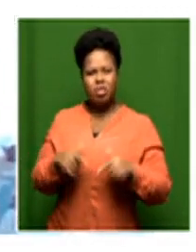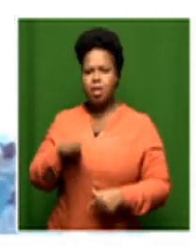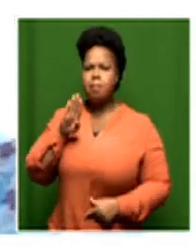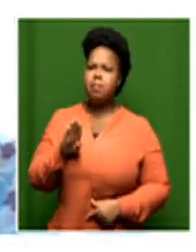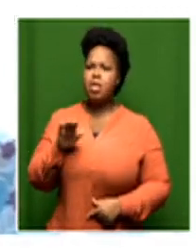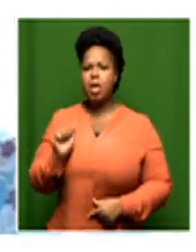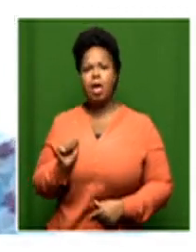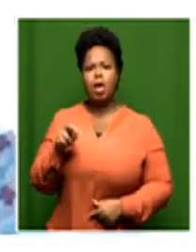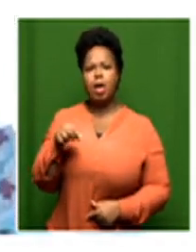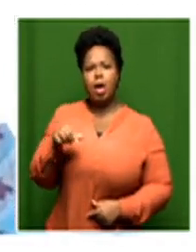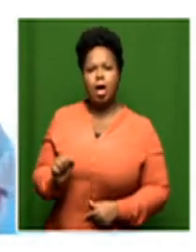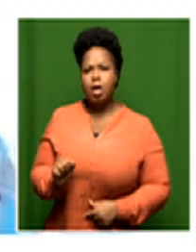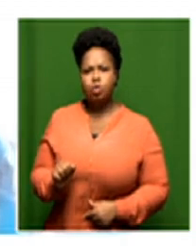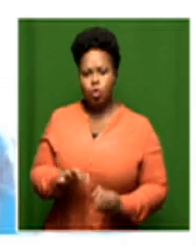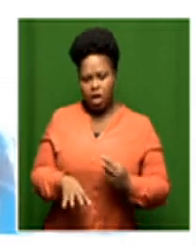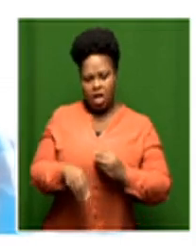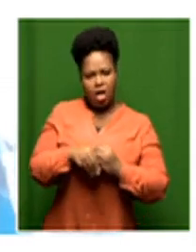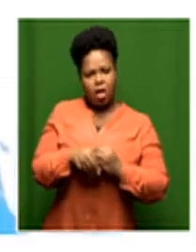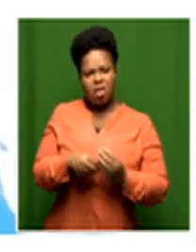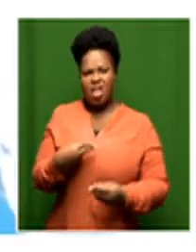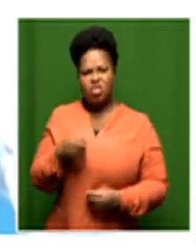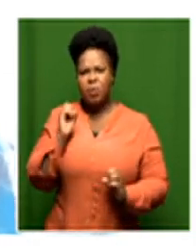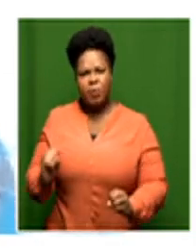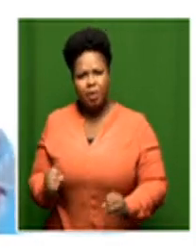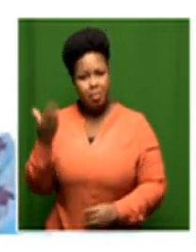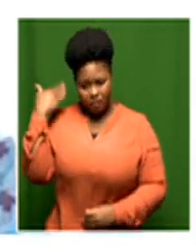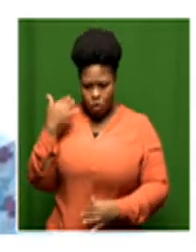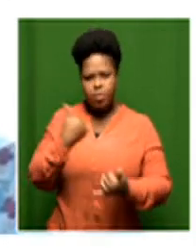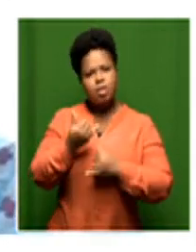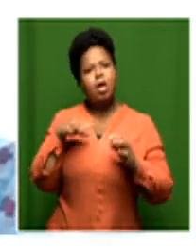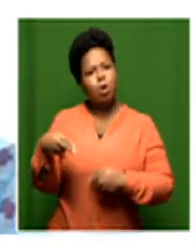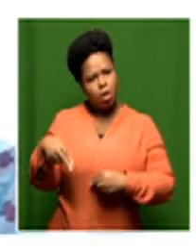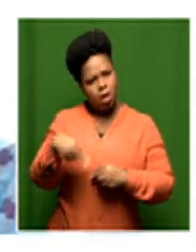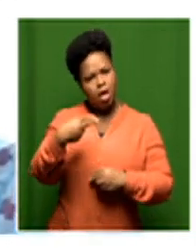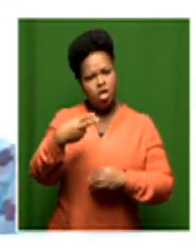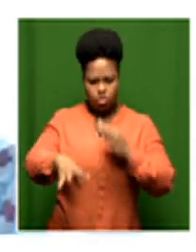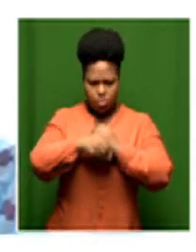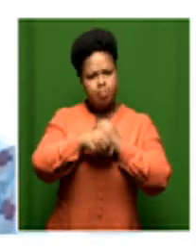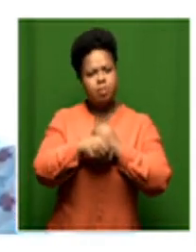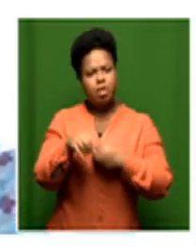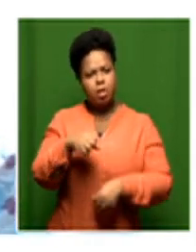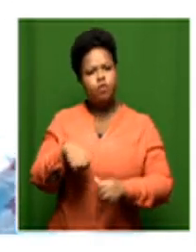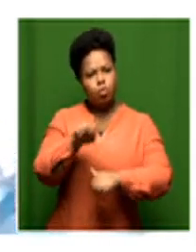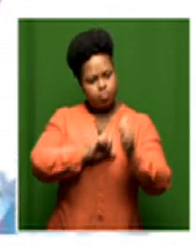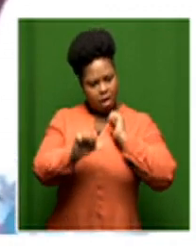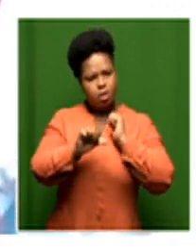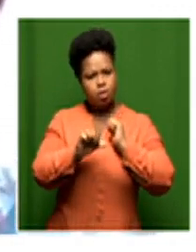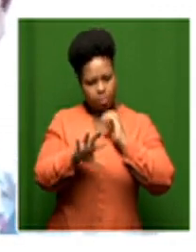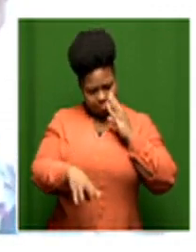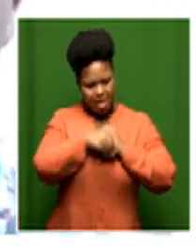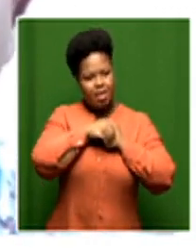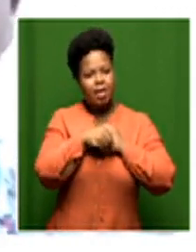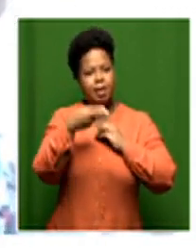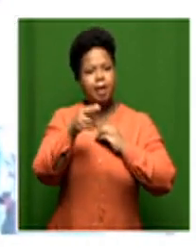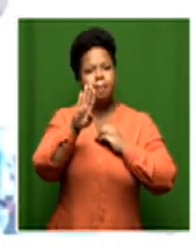B-A instead of using an H and an A. Therefore, in restoring my surname, is that I had to